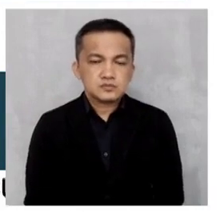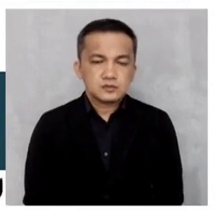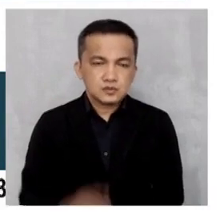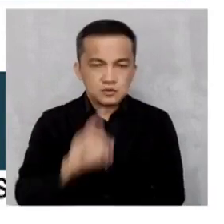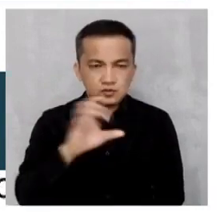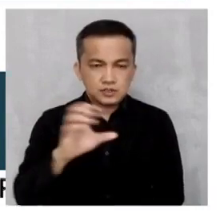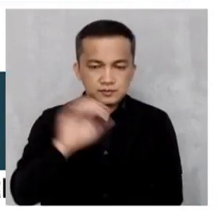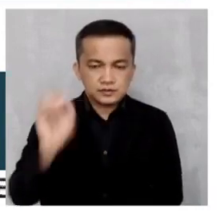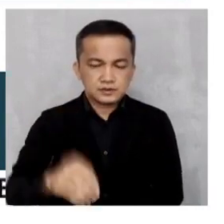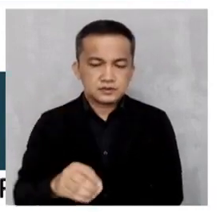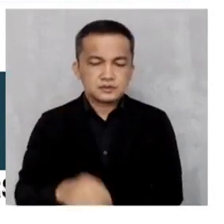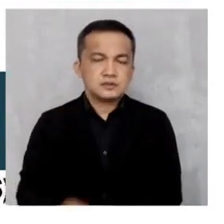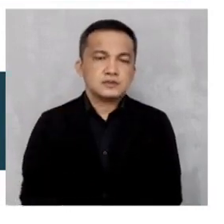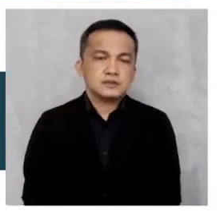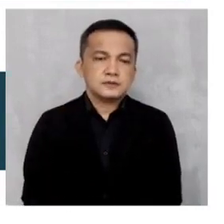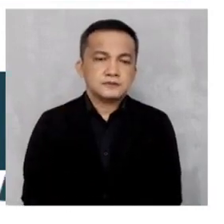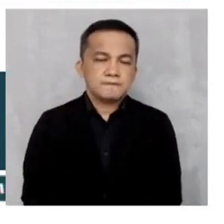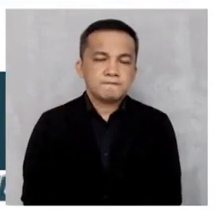100% or very